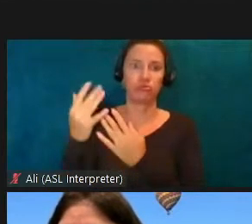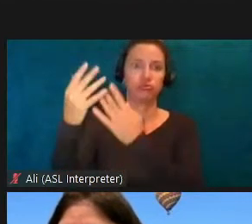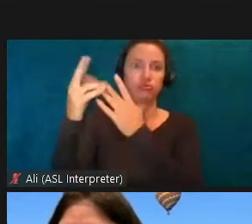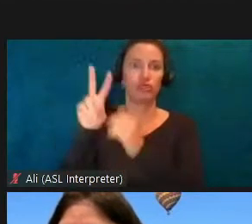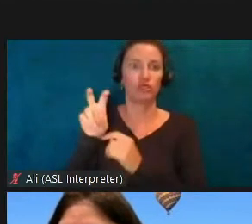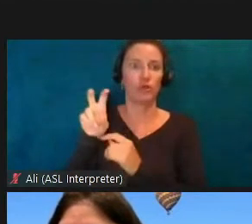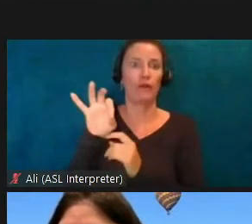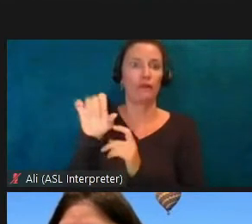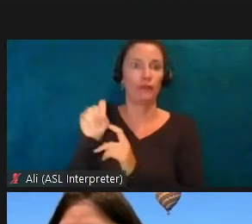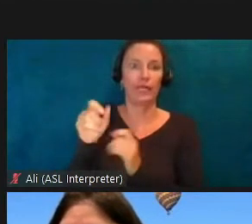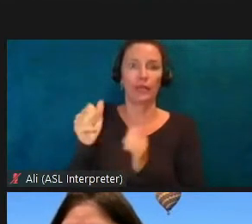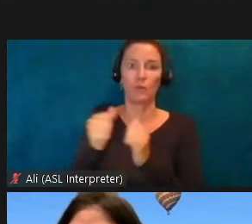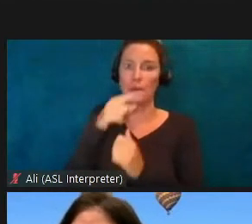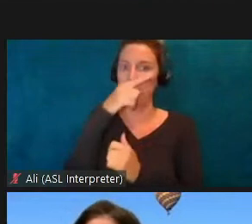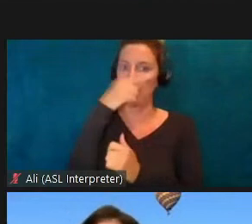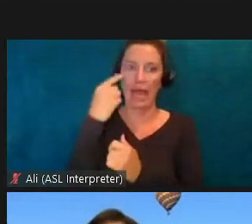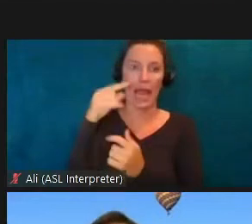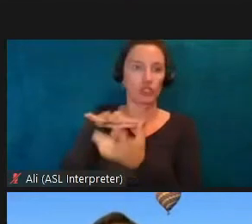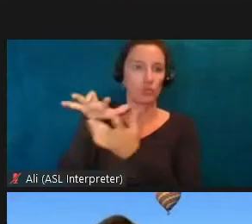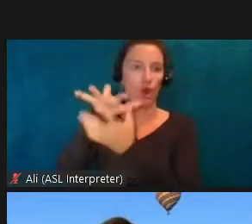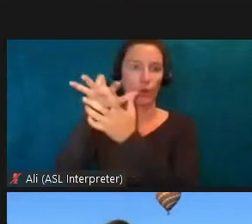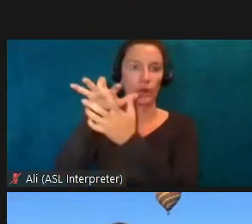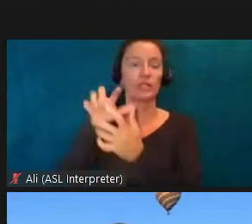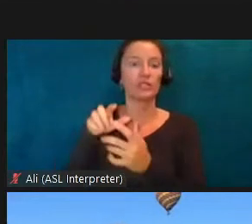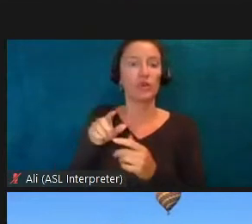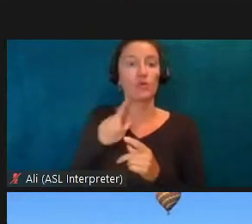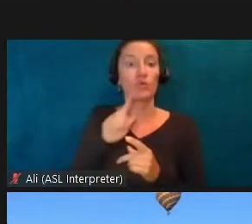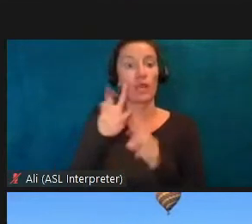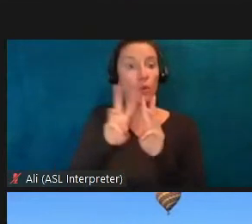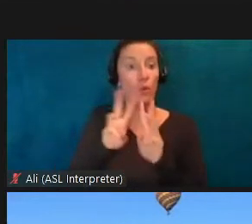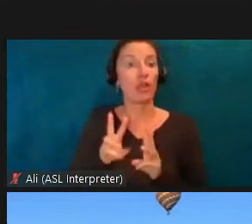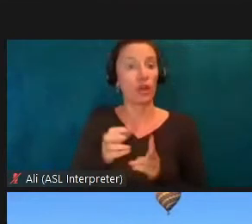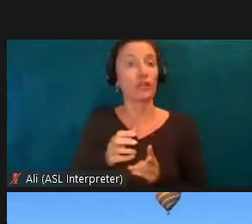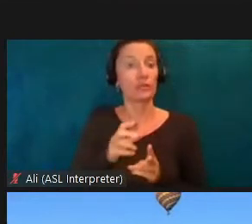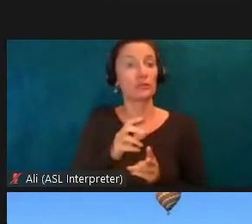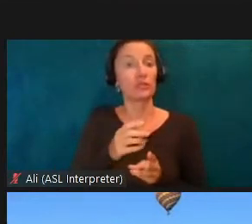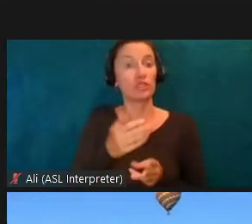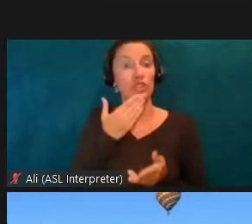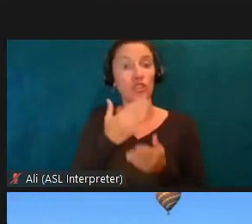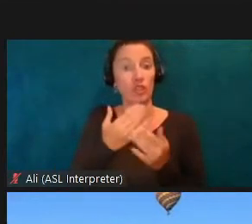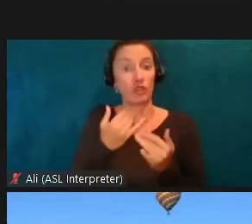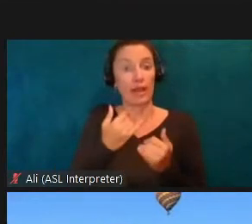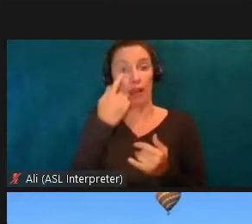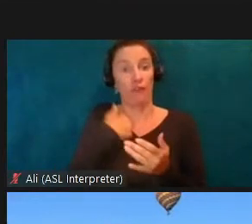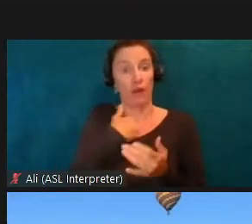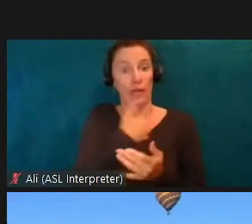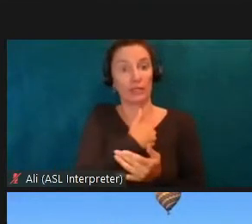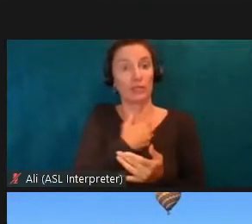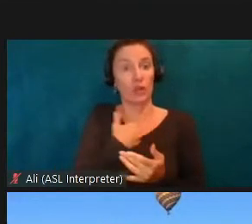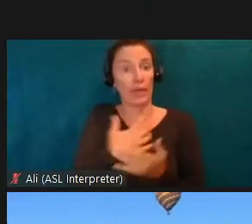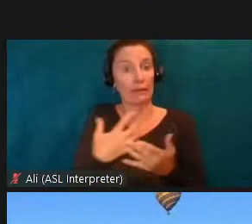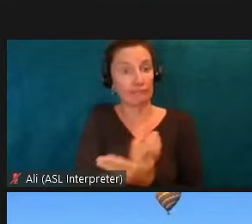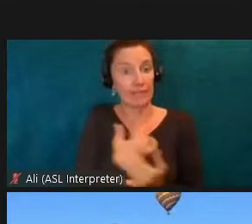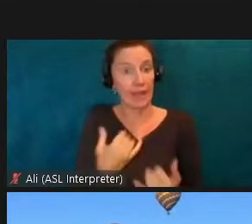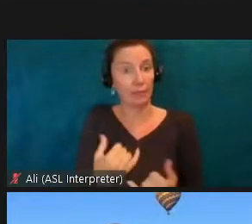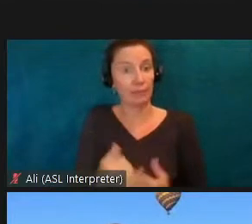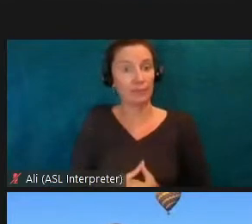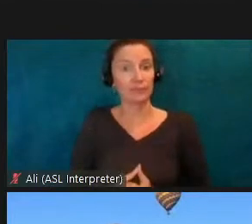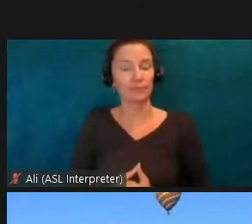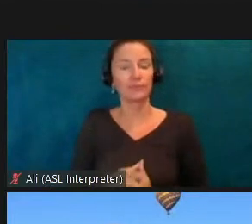black smoke. So conditions are in our favor, and we're going to maximize them where we've got them. Thank you